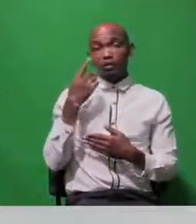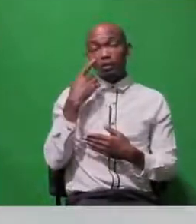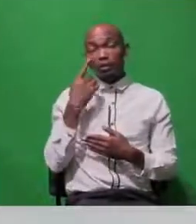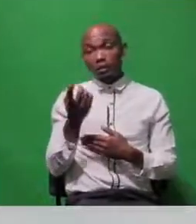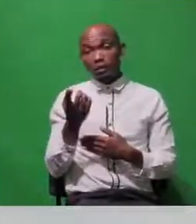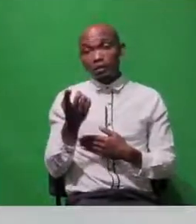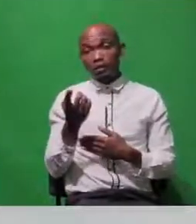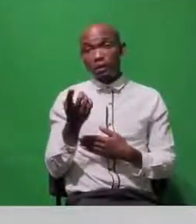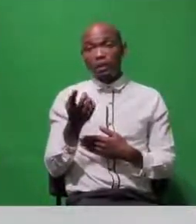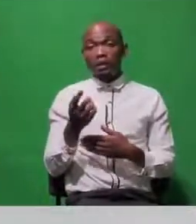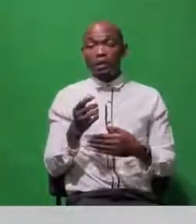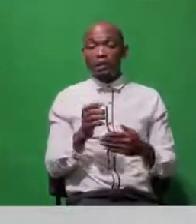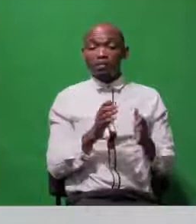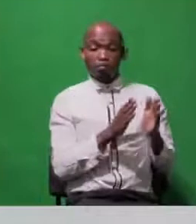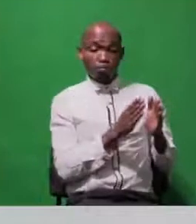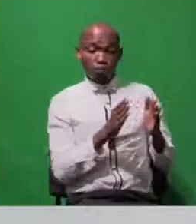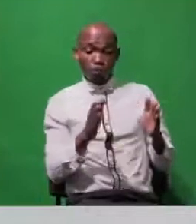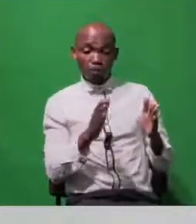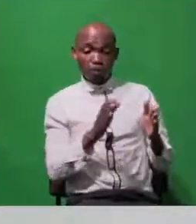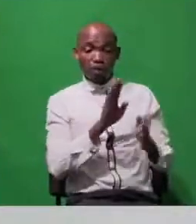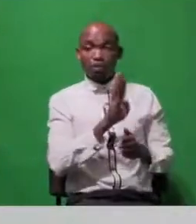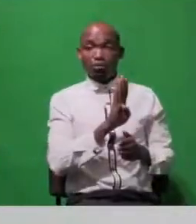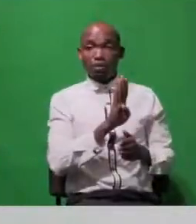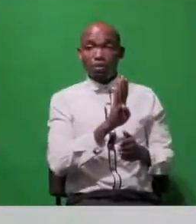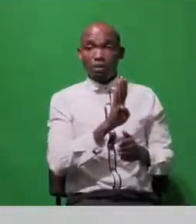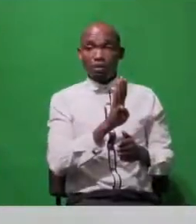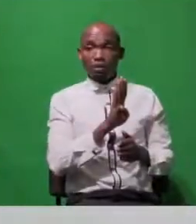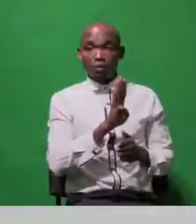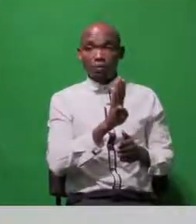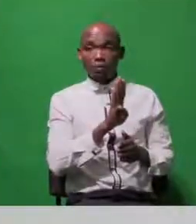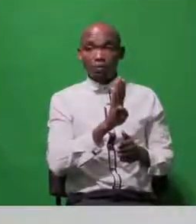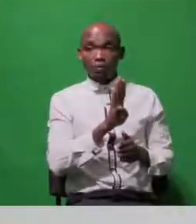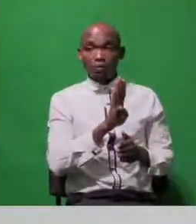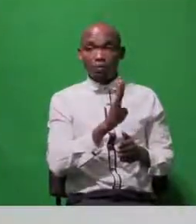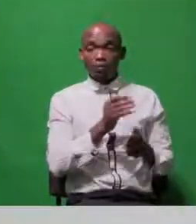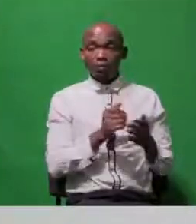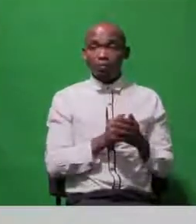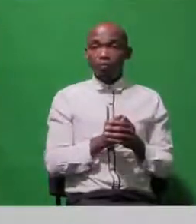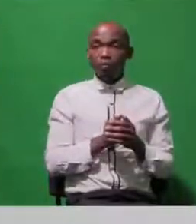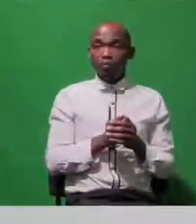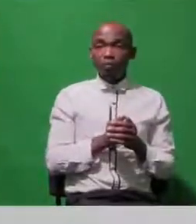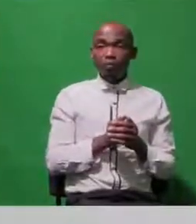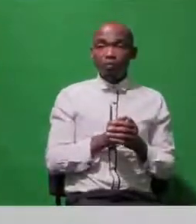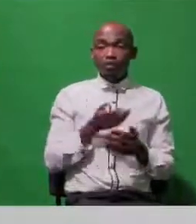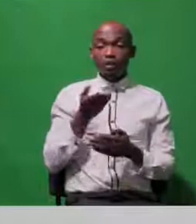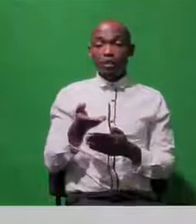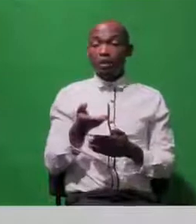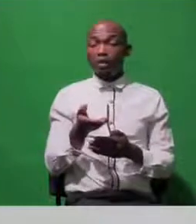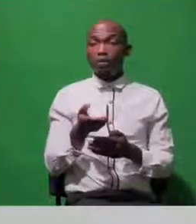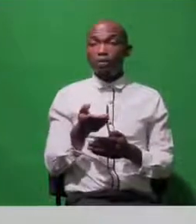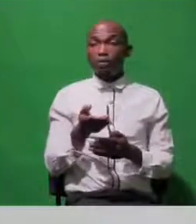point B by measuring the distance, as we did in the previous example. So here we have